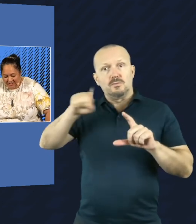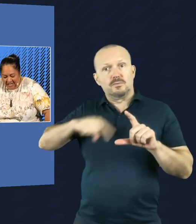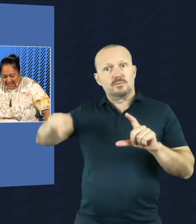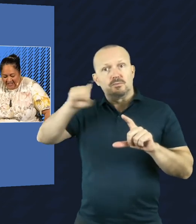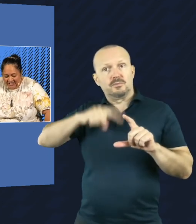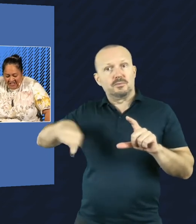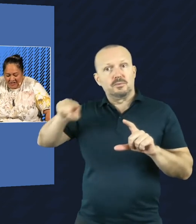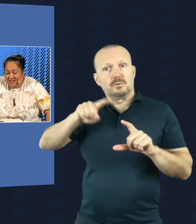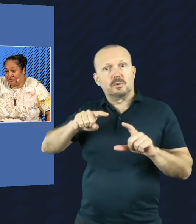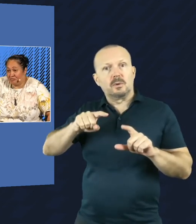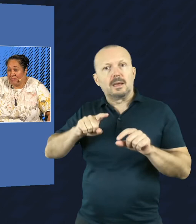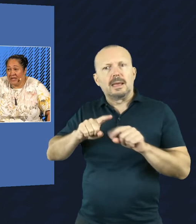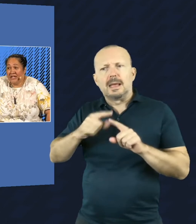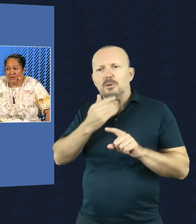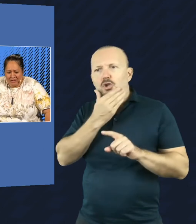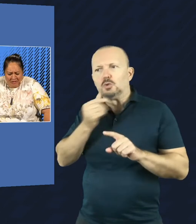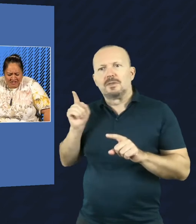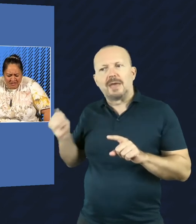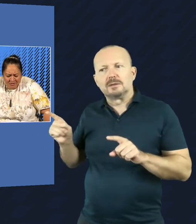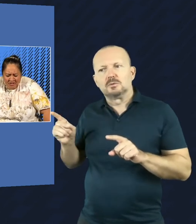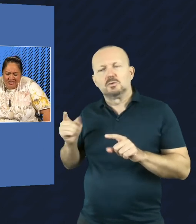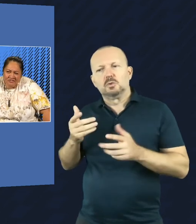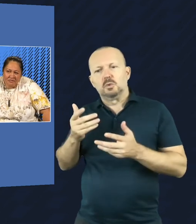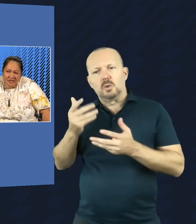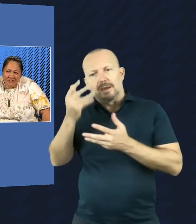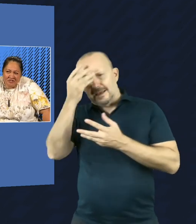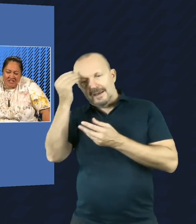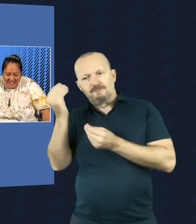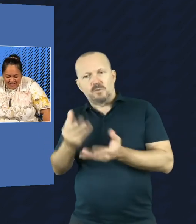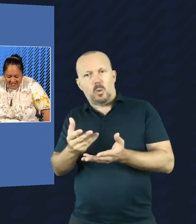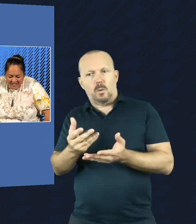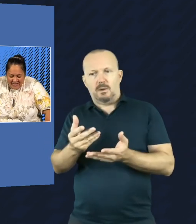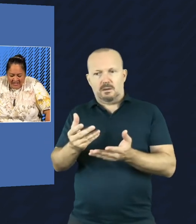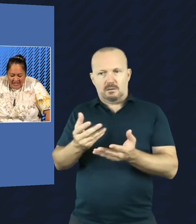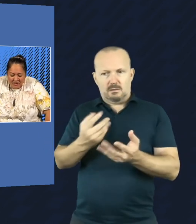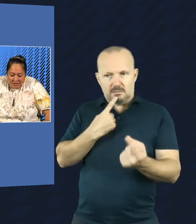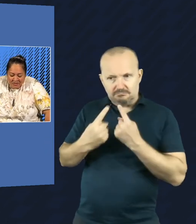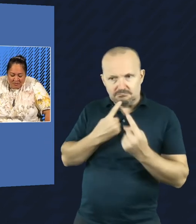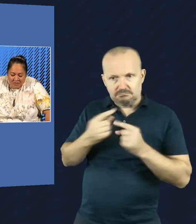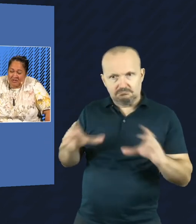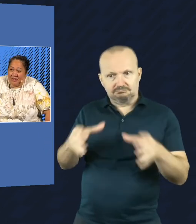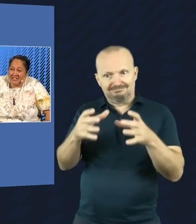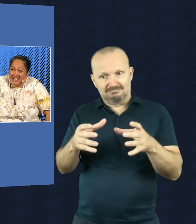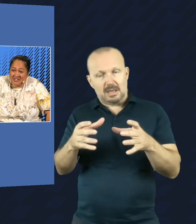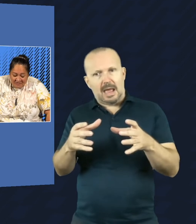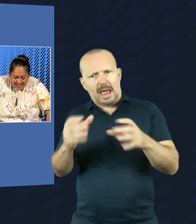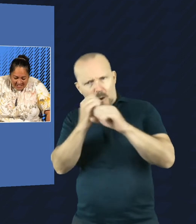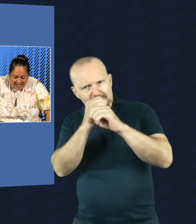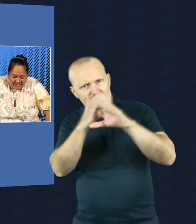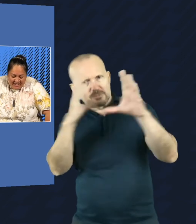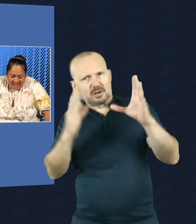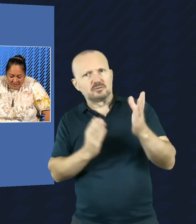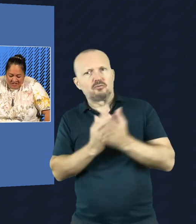inform how data and data use may be conceptualised through a Māori cultural lens. And the model supports Māori data